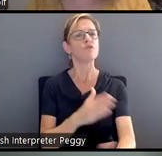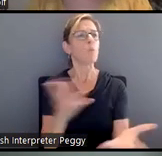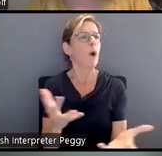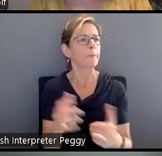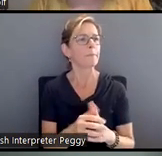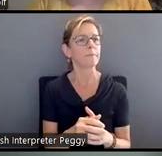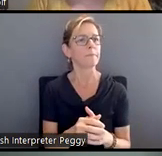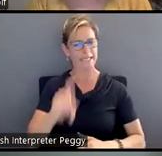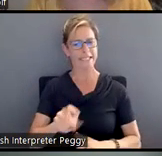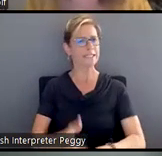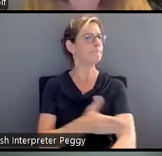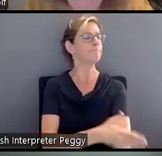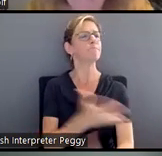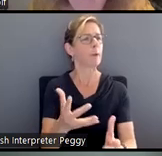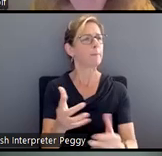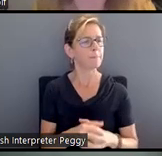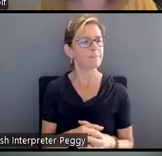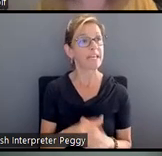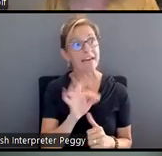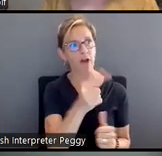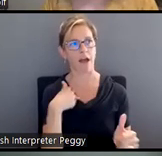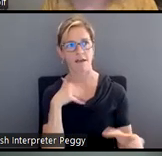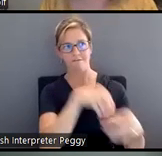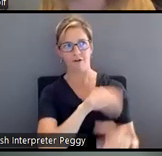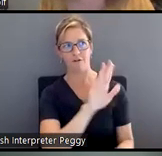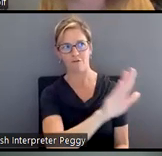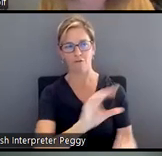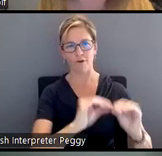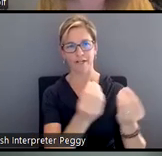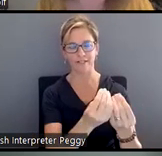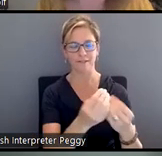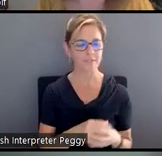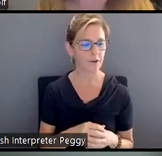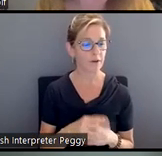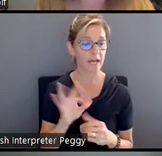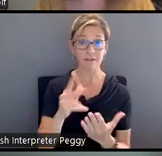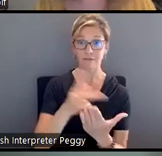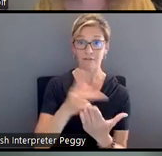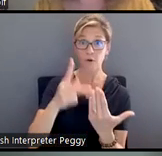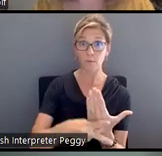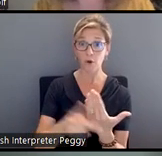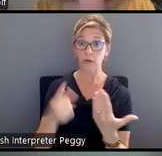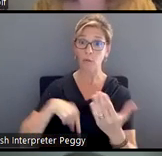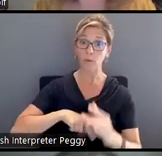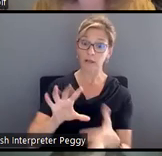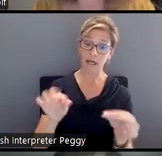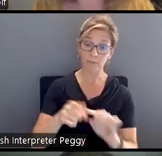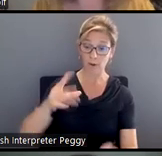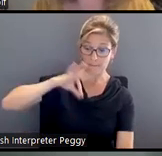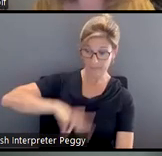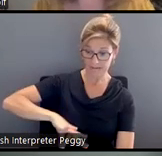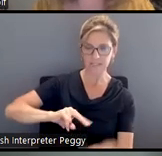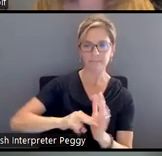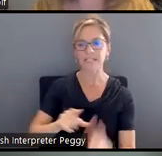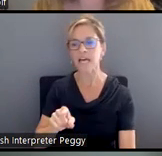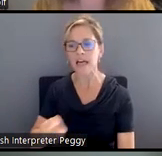So the benefits of the program that we are referring someone to when they access them is what they will get out of, what they will